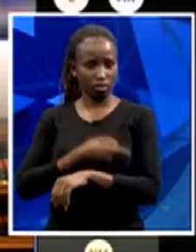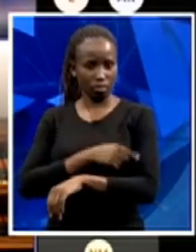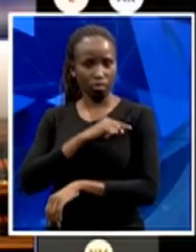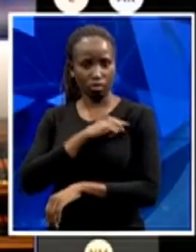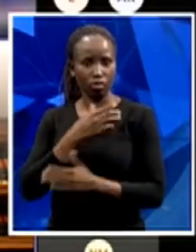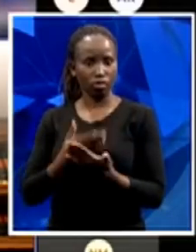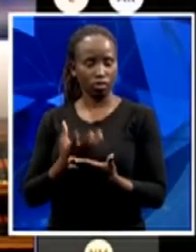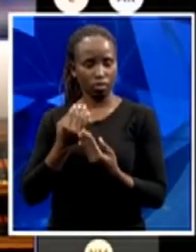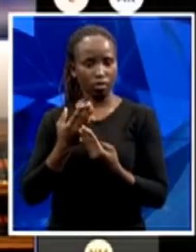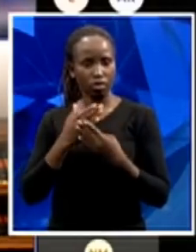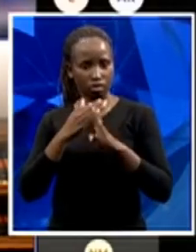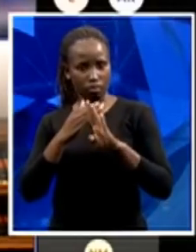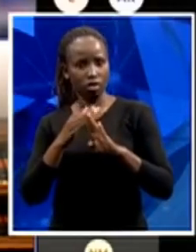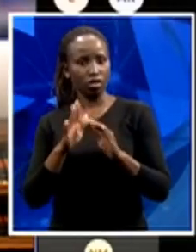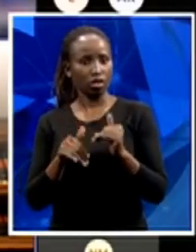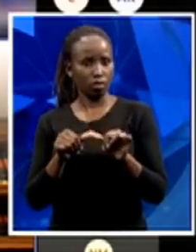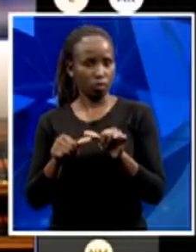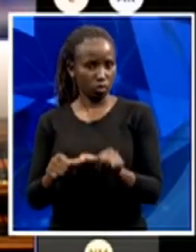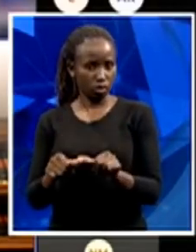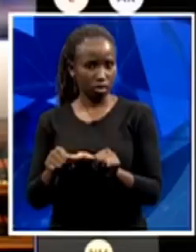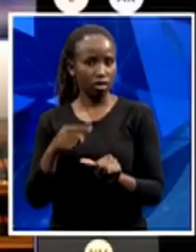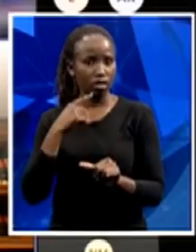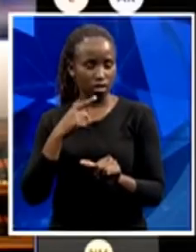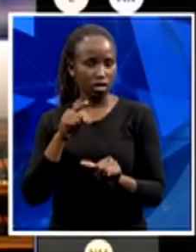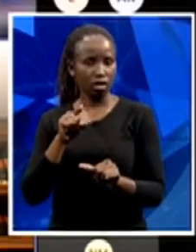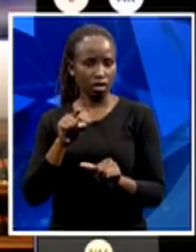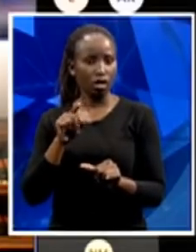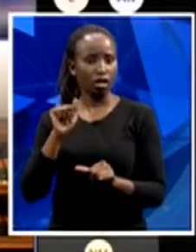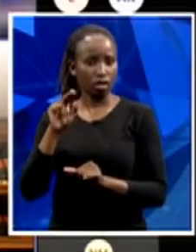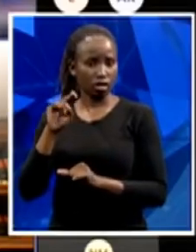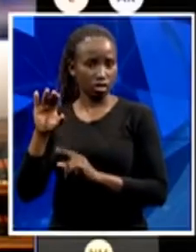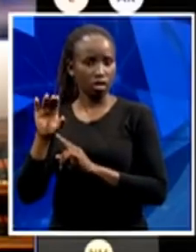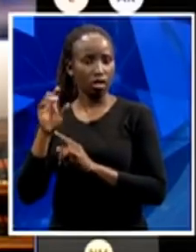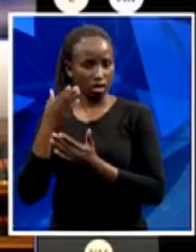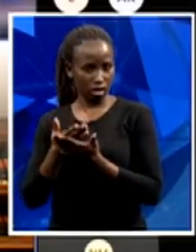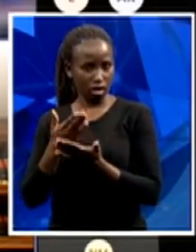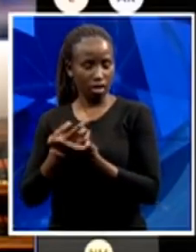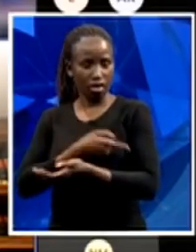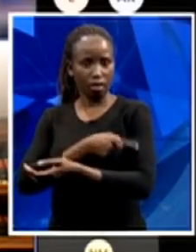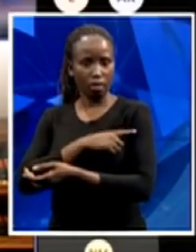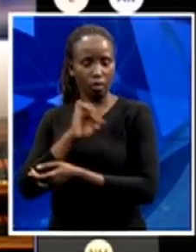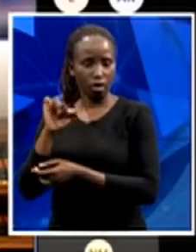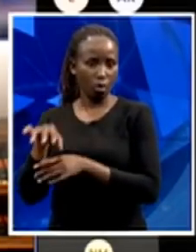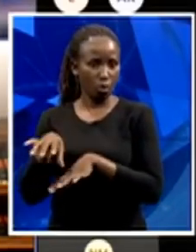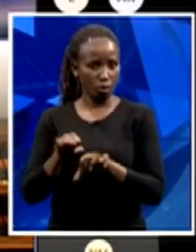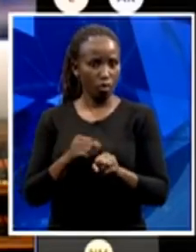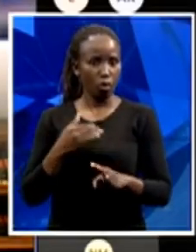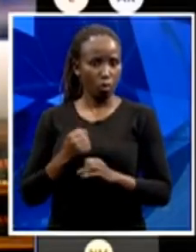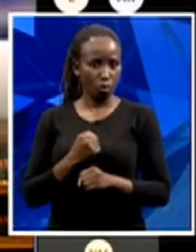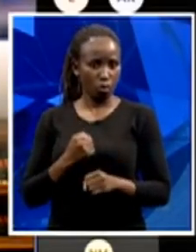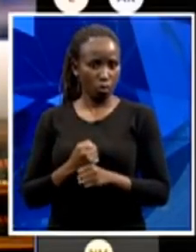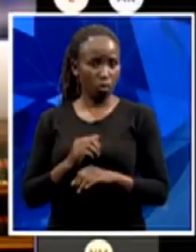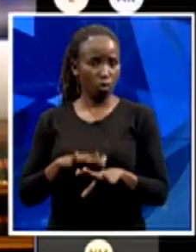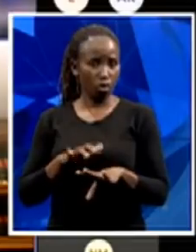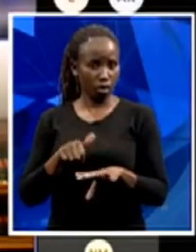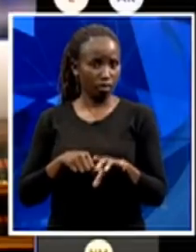is impractical for the NEC to exercise this power as a structure which meets periodically, that the NEC is desirous of